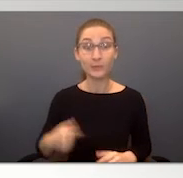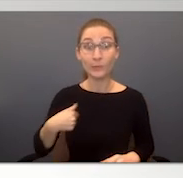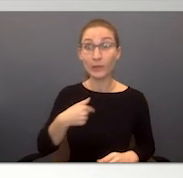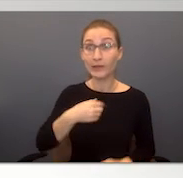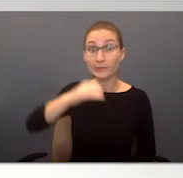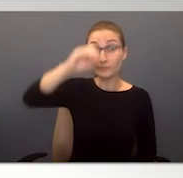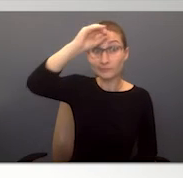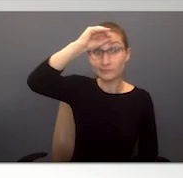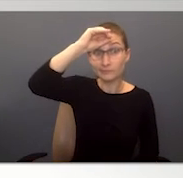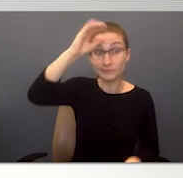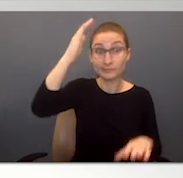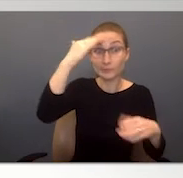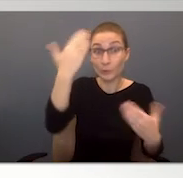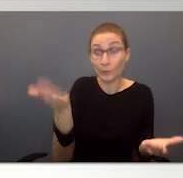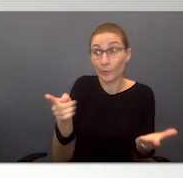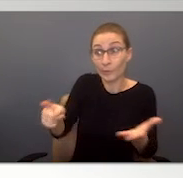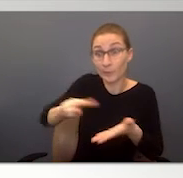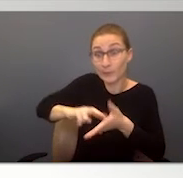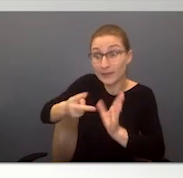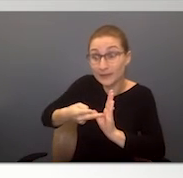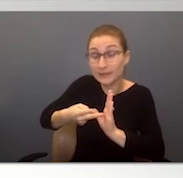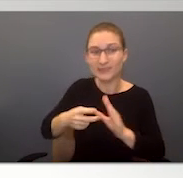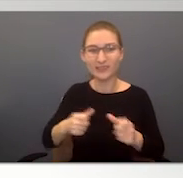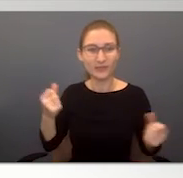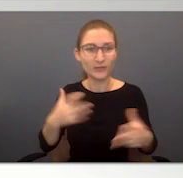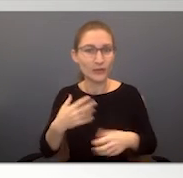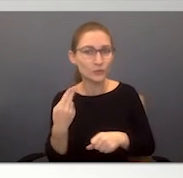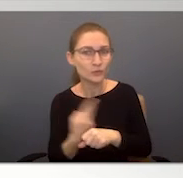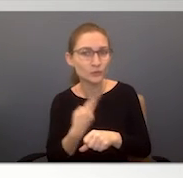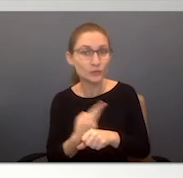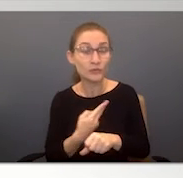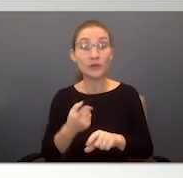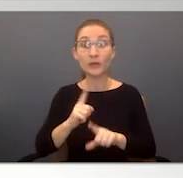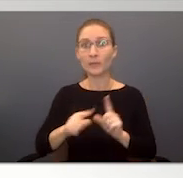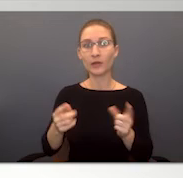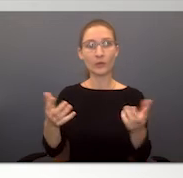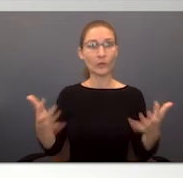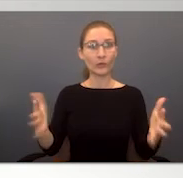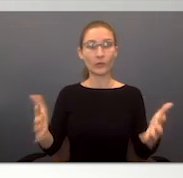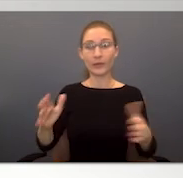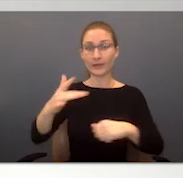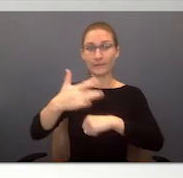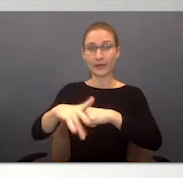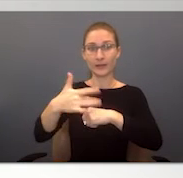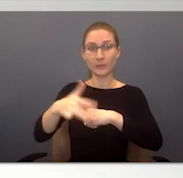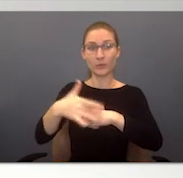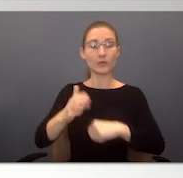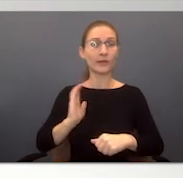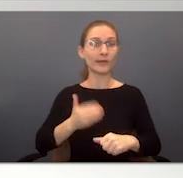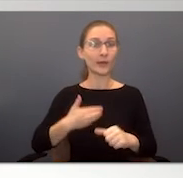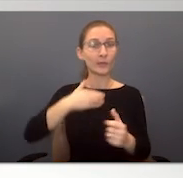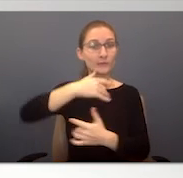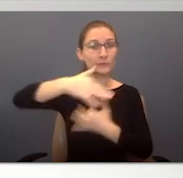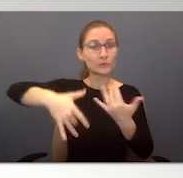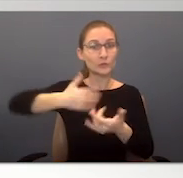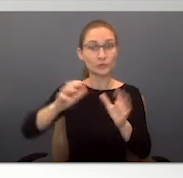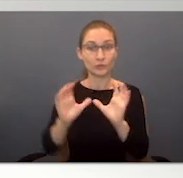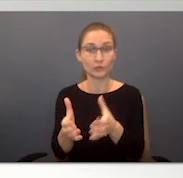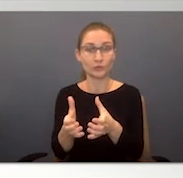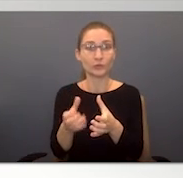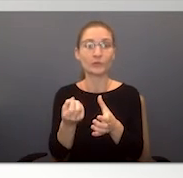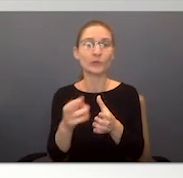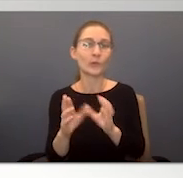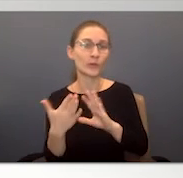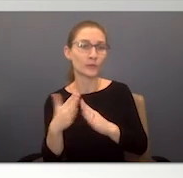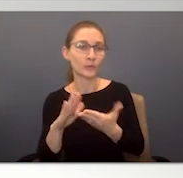in the community. Next slide, please. Entonces, las ayudas orgánicas, nadie lo utiliza